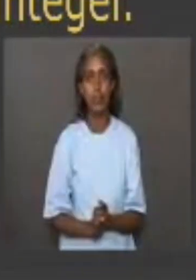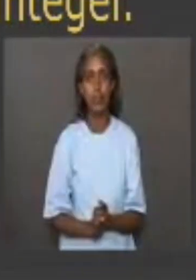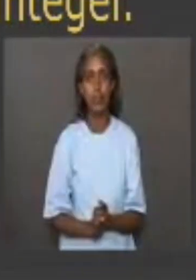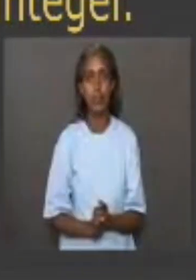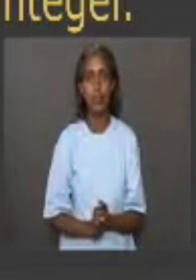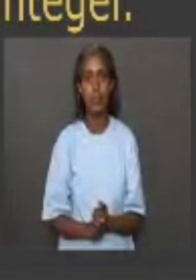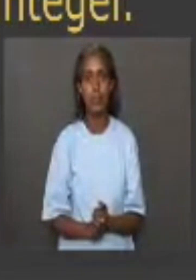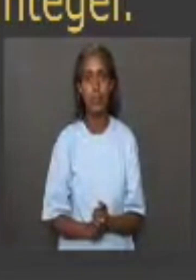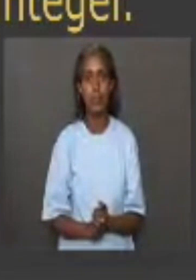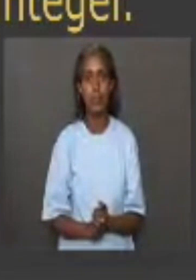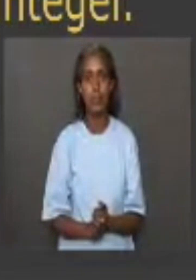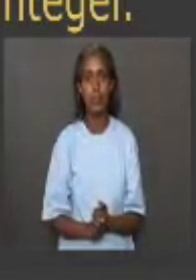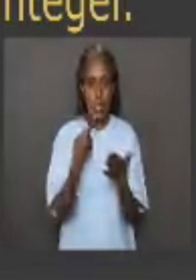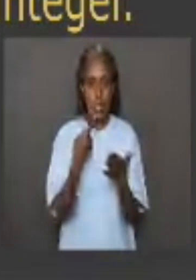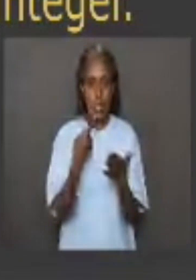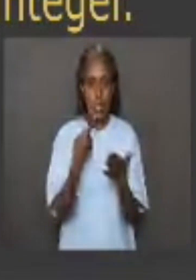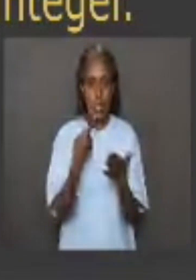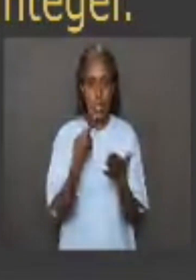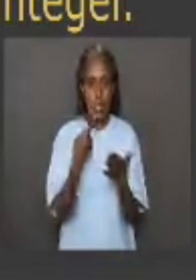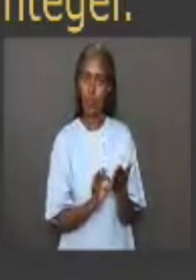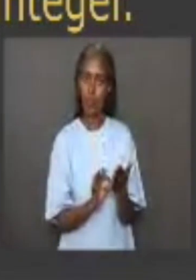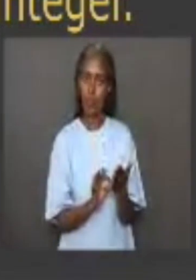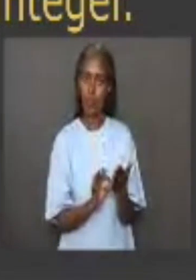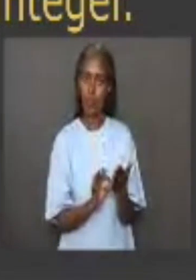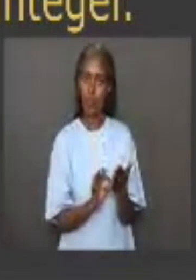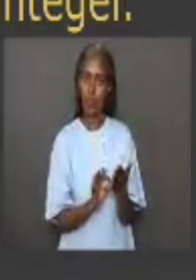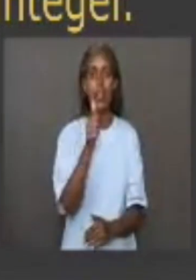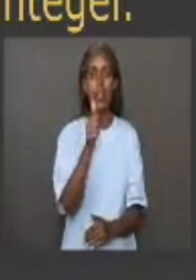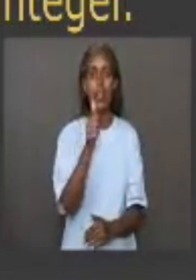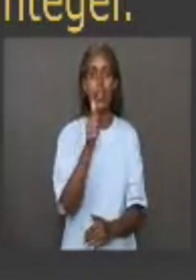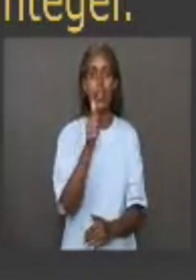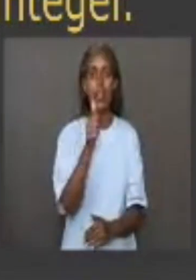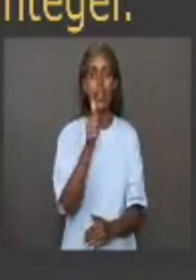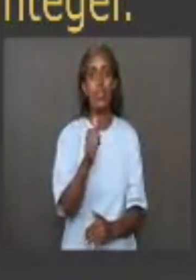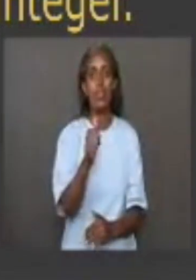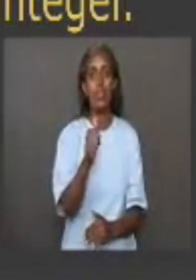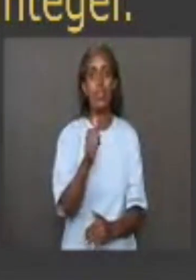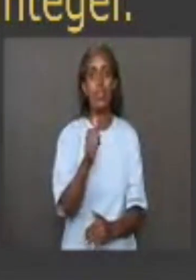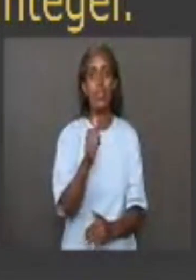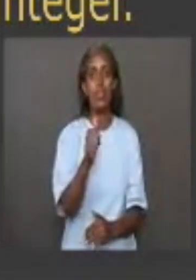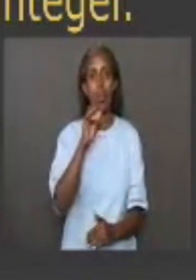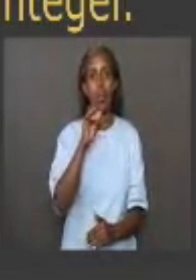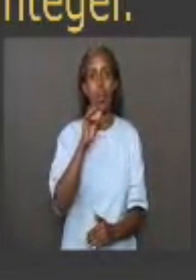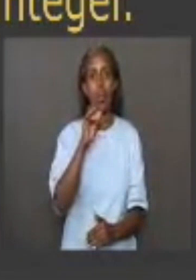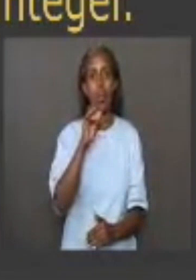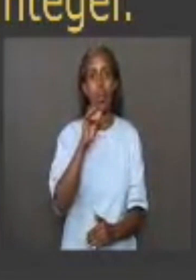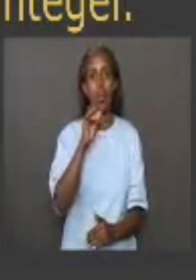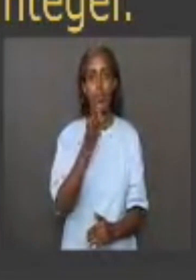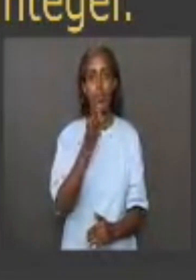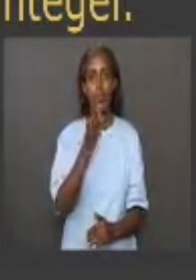In this form, A is called the